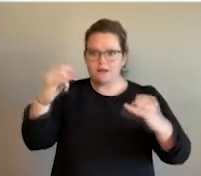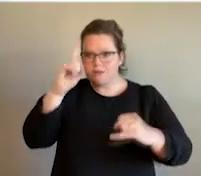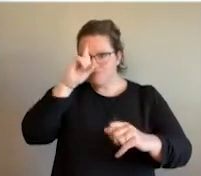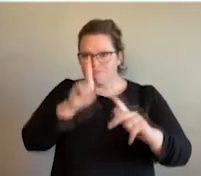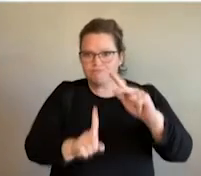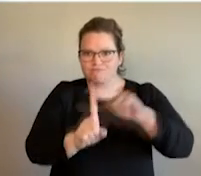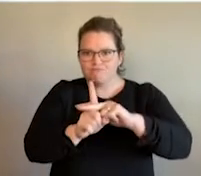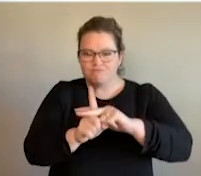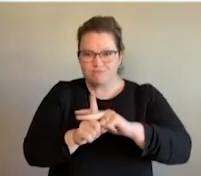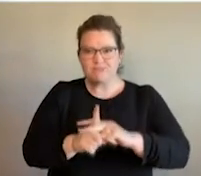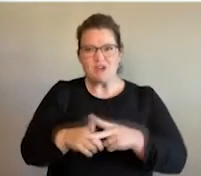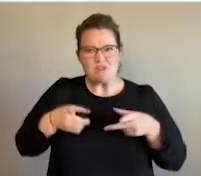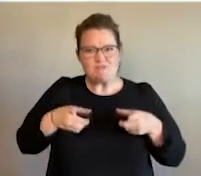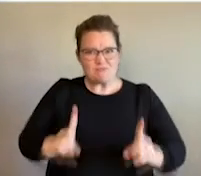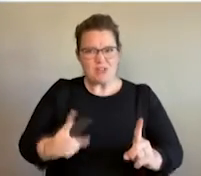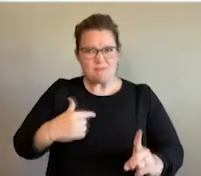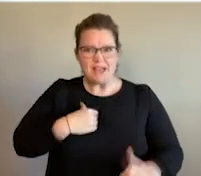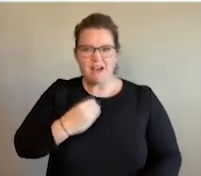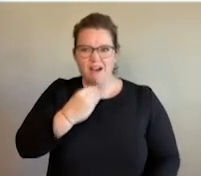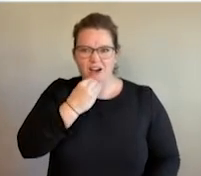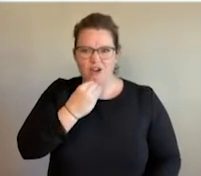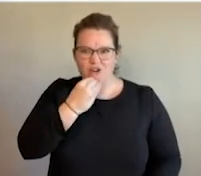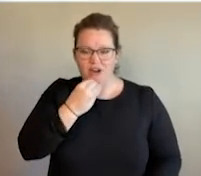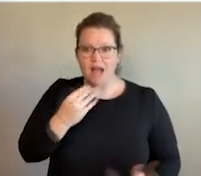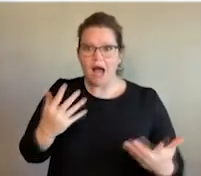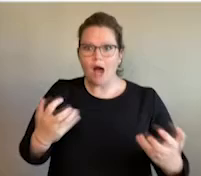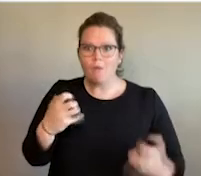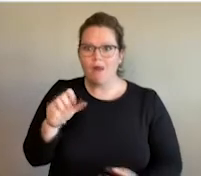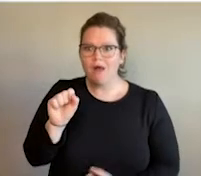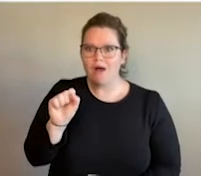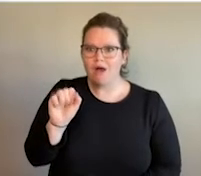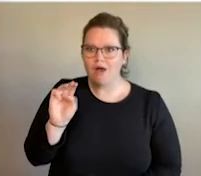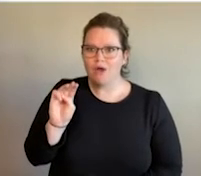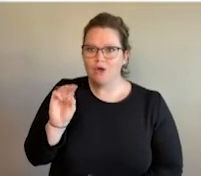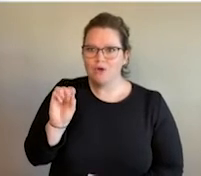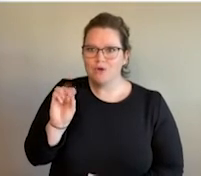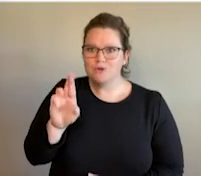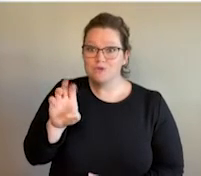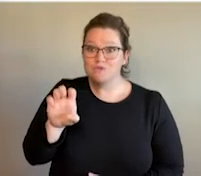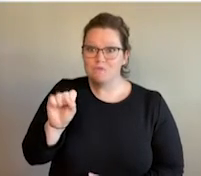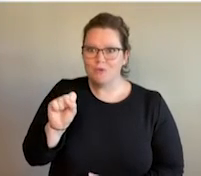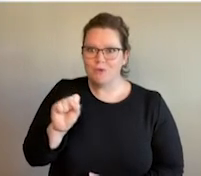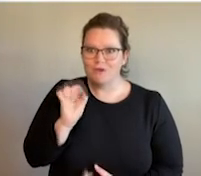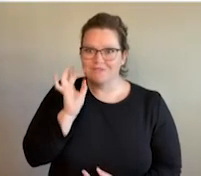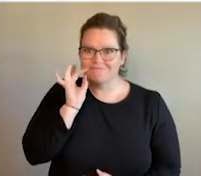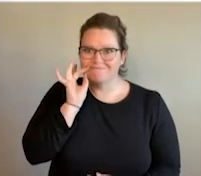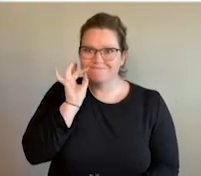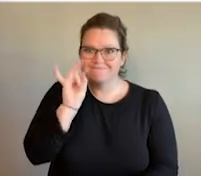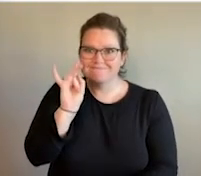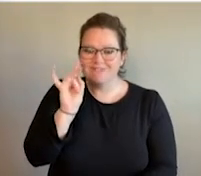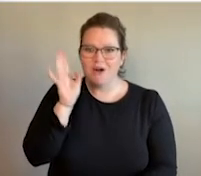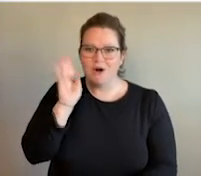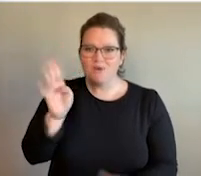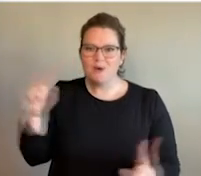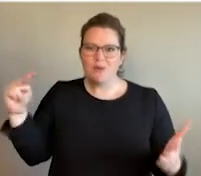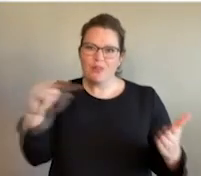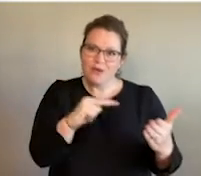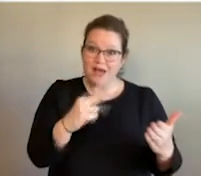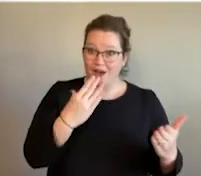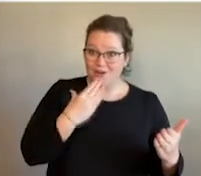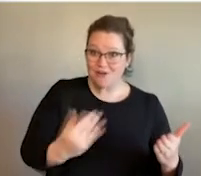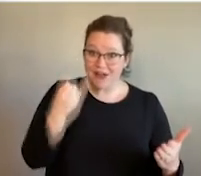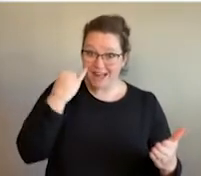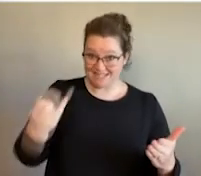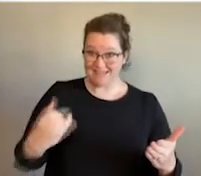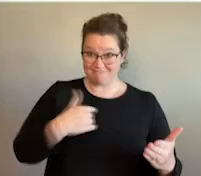little hungry. And I had a taste for some s'mores. So today we're going to look at a really great idea